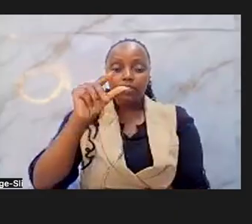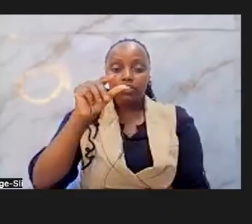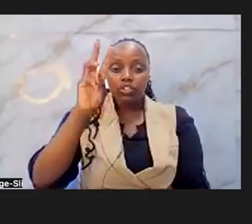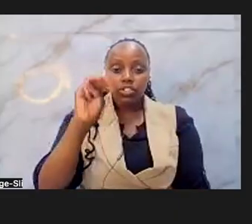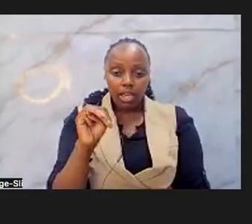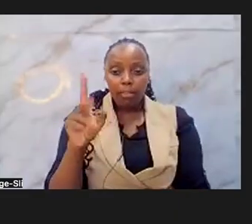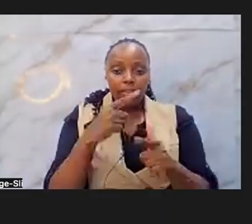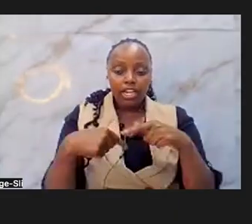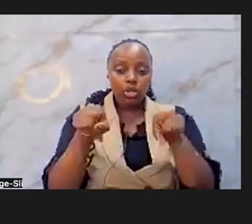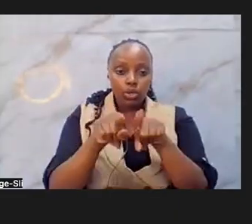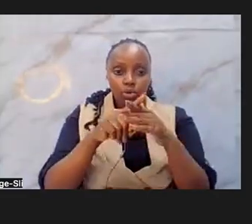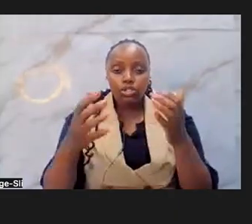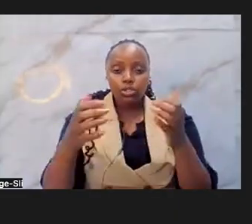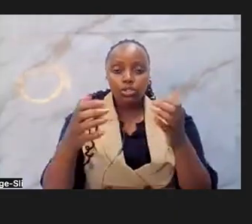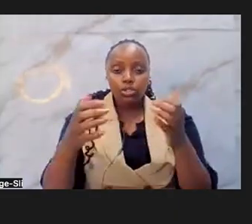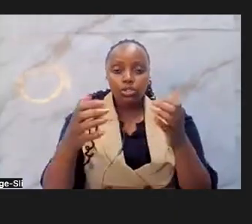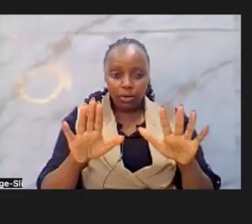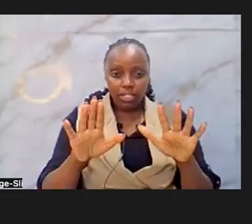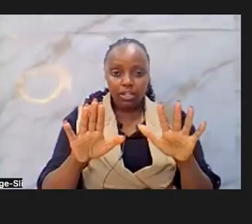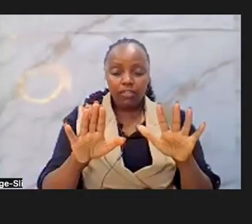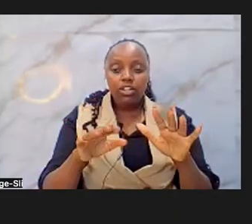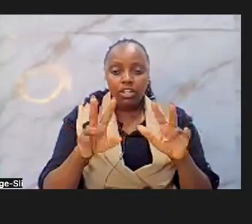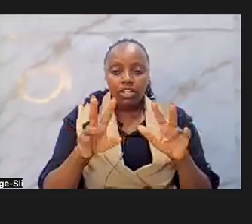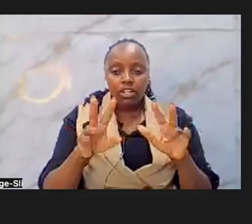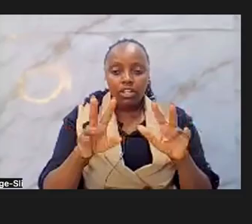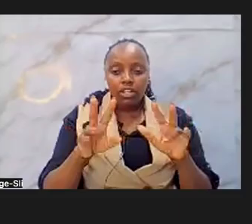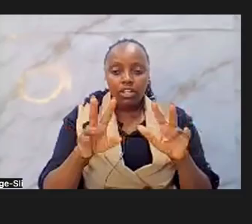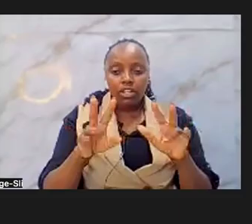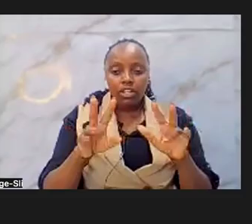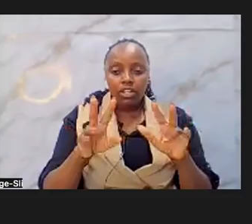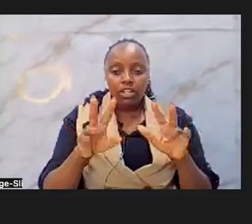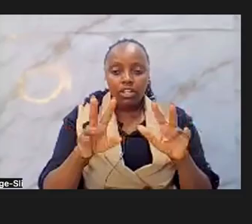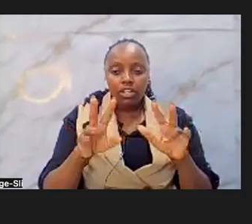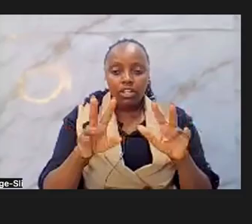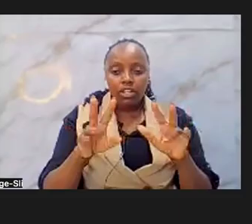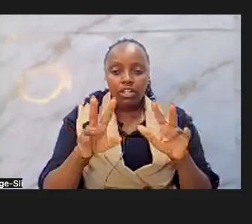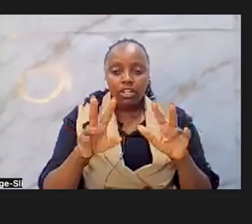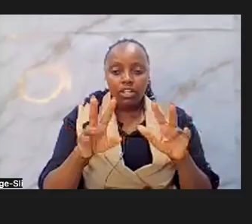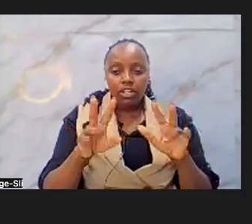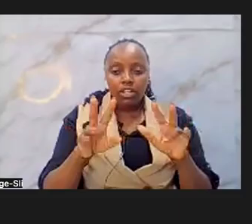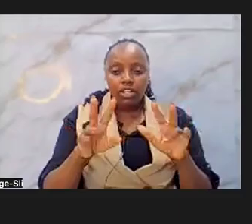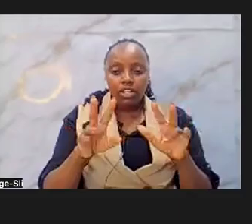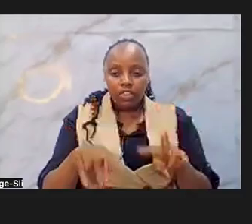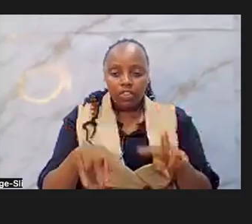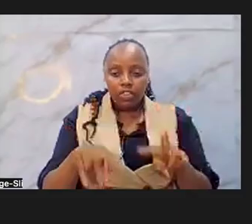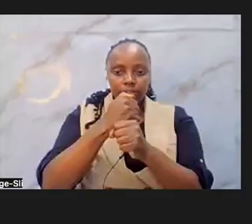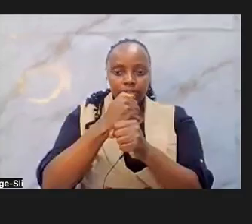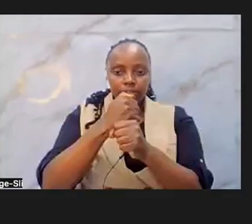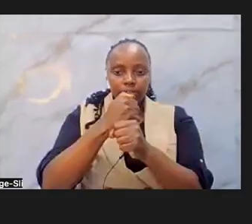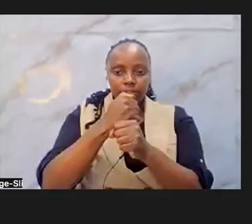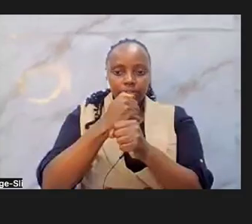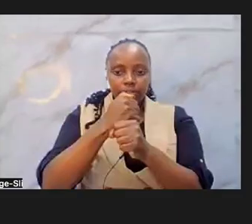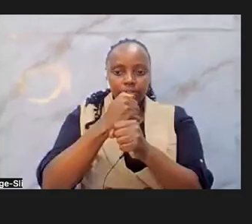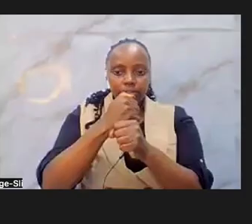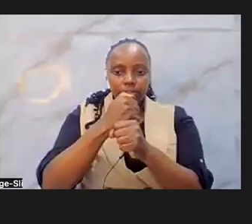to have this step where you do values clarification, where you unpack around traditions and beliefs and rights, not